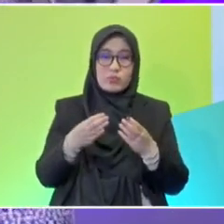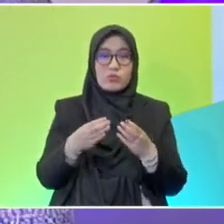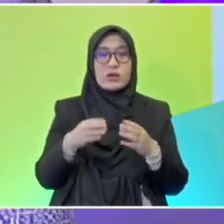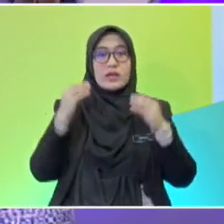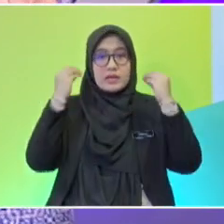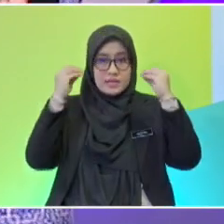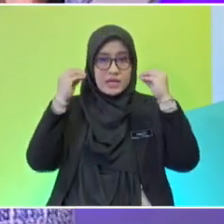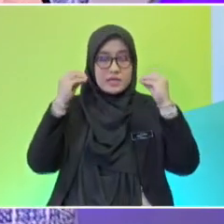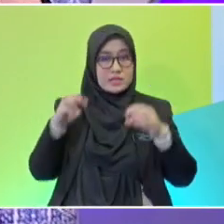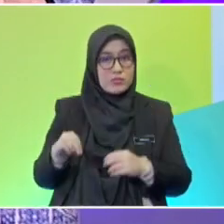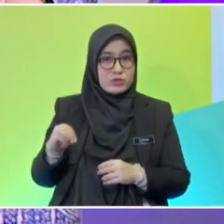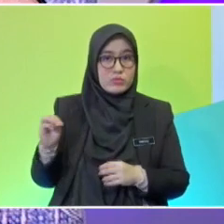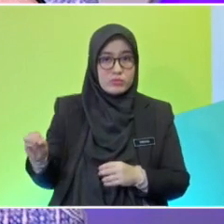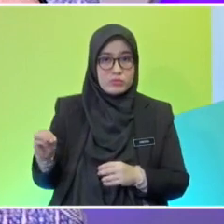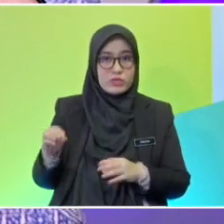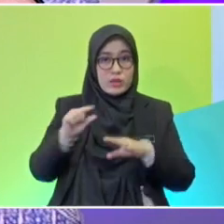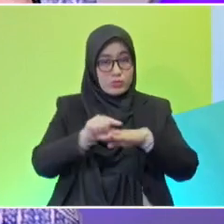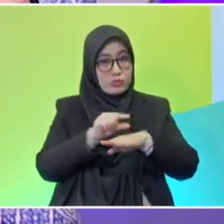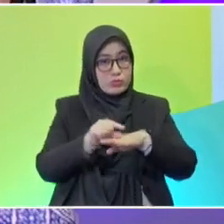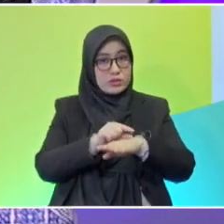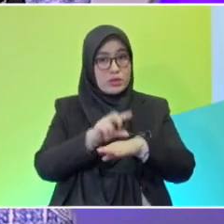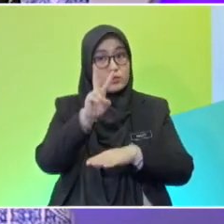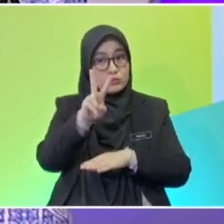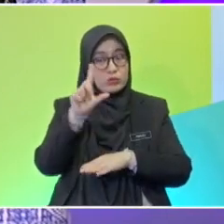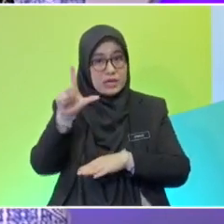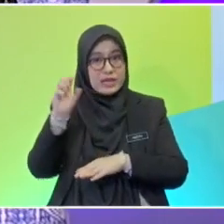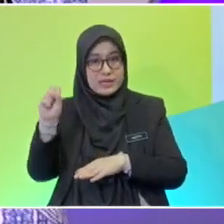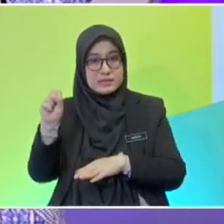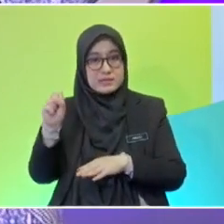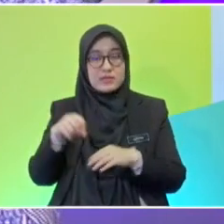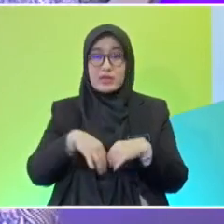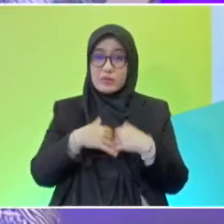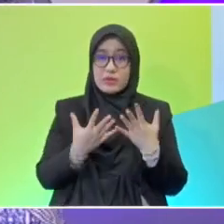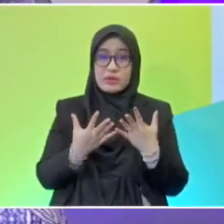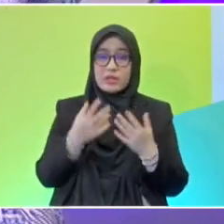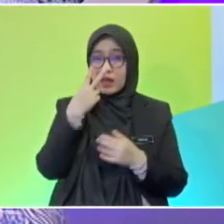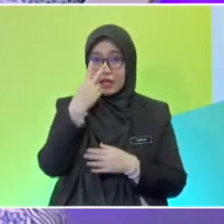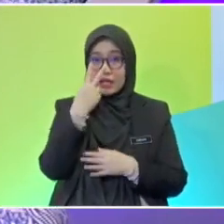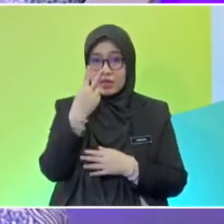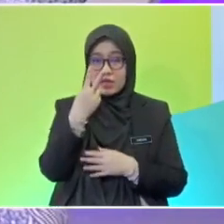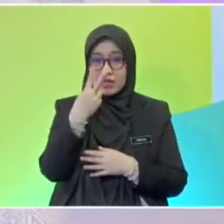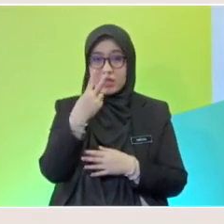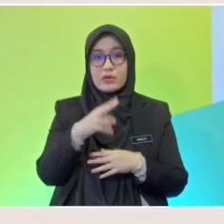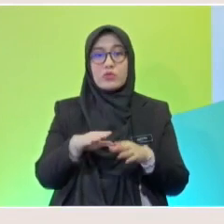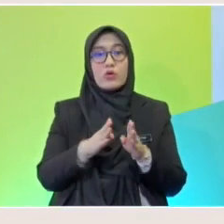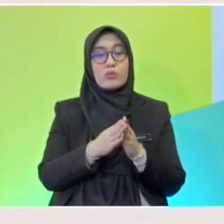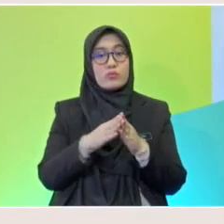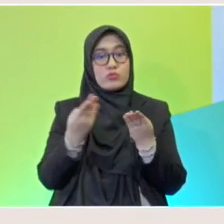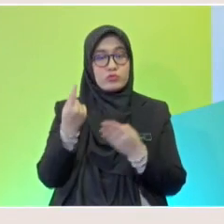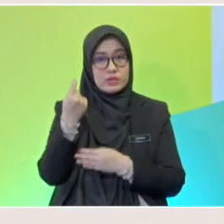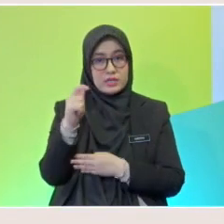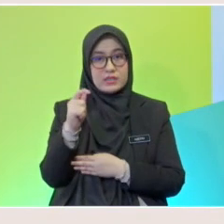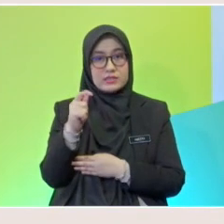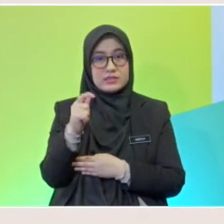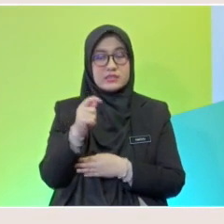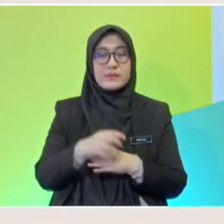I conduct assessment in the classroom? So I'm going to show you how the textbook looks like. This is how the student's book